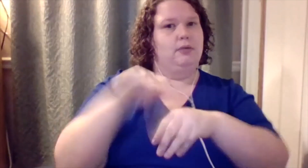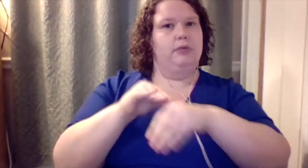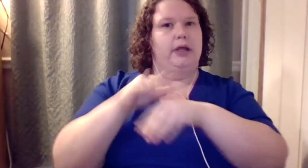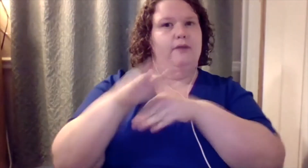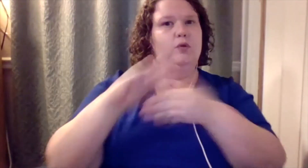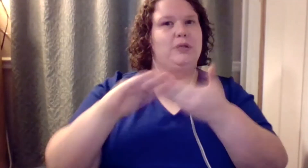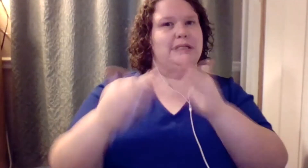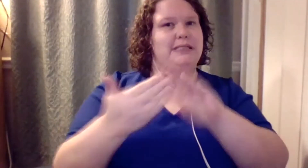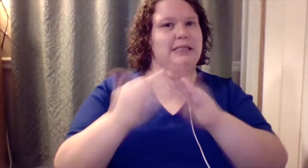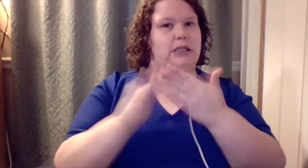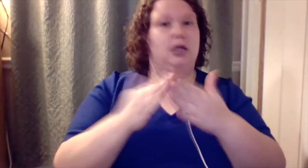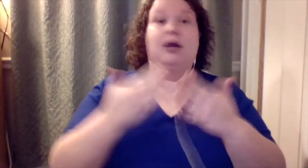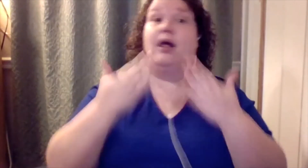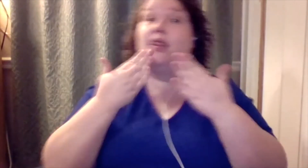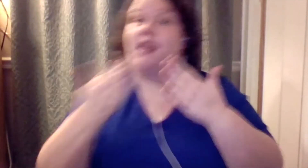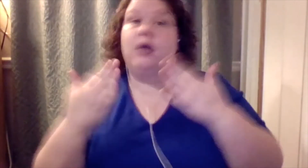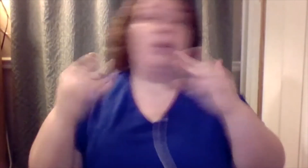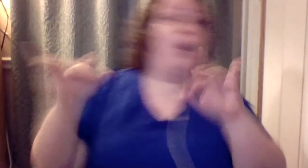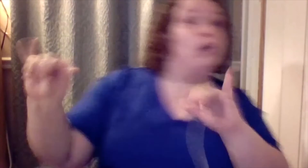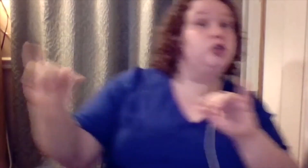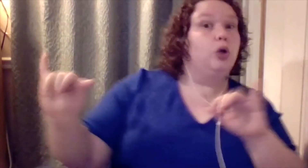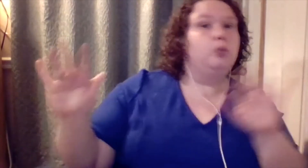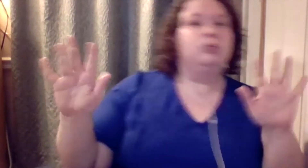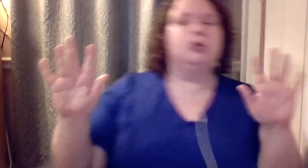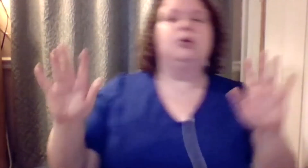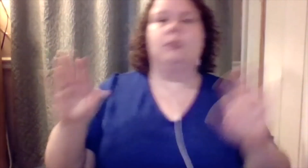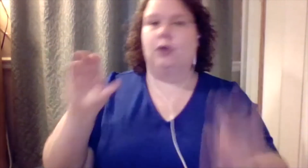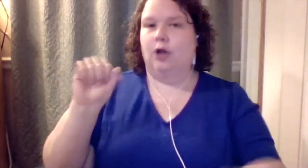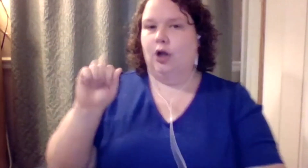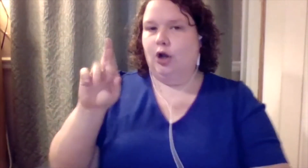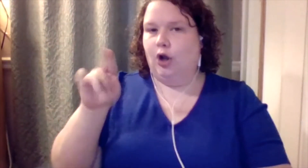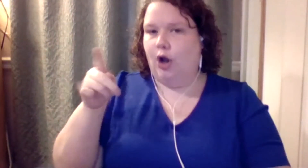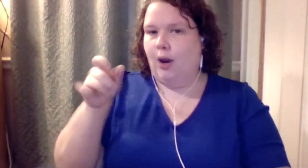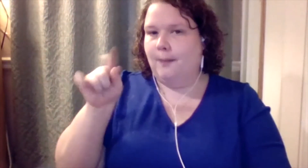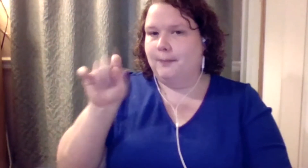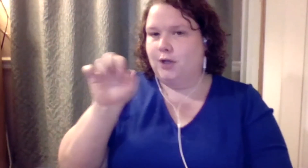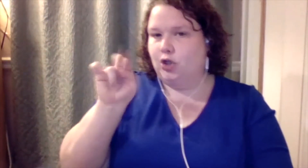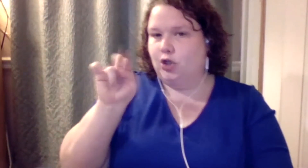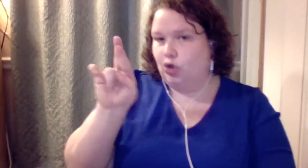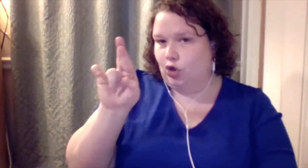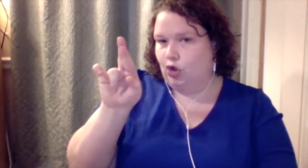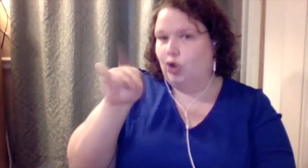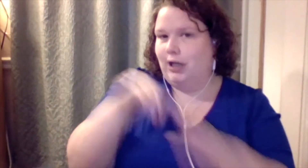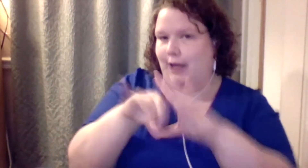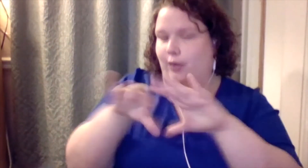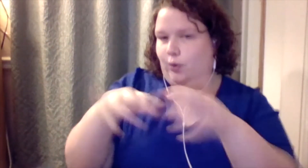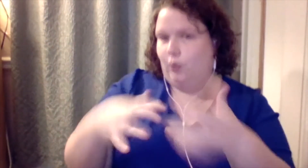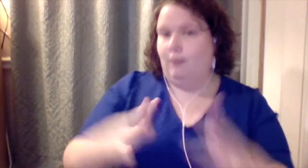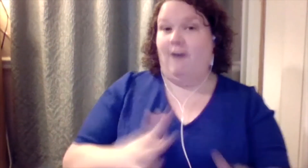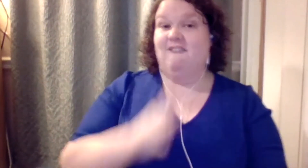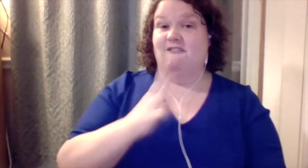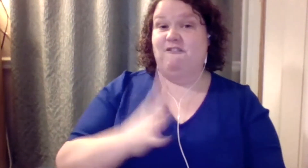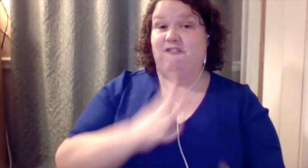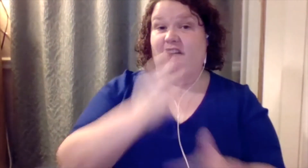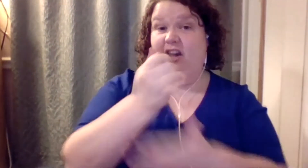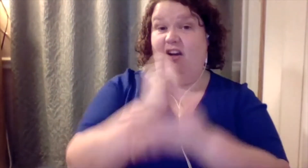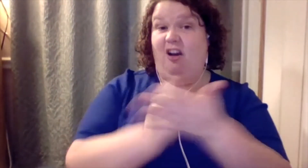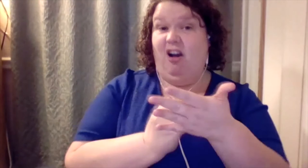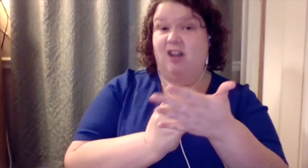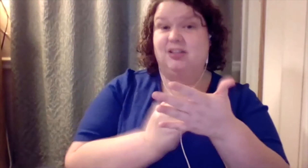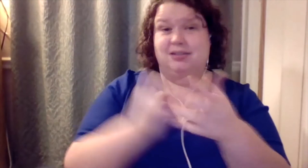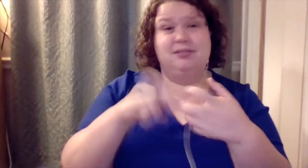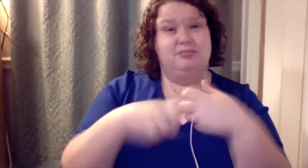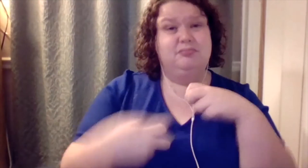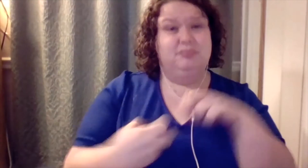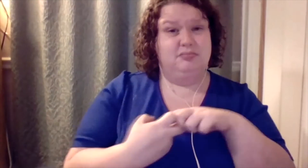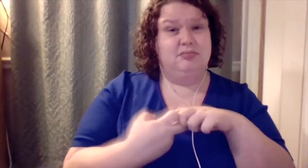We also have Mr. Carpenter in our group, and fine arts is an issue. And, we've got university